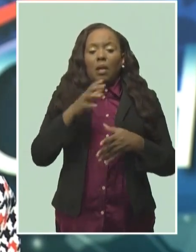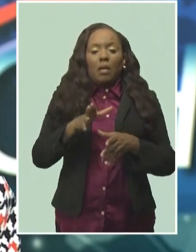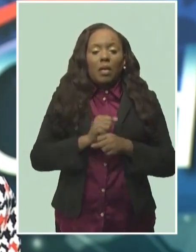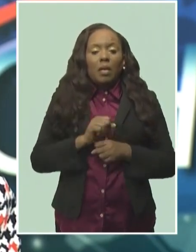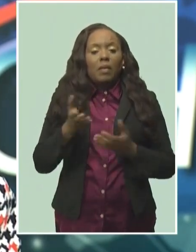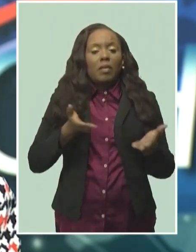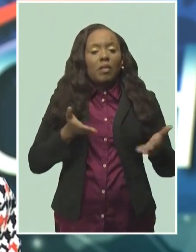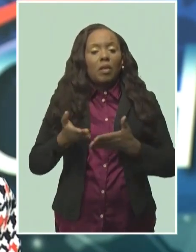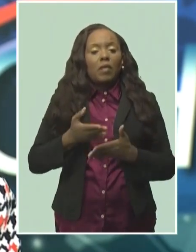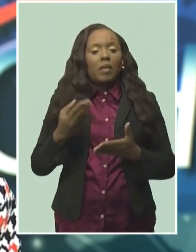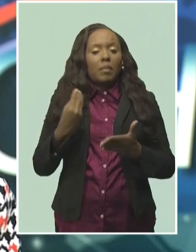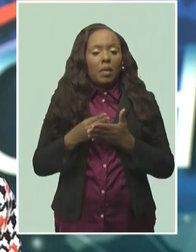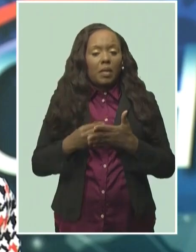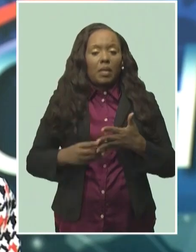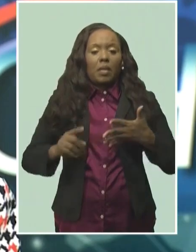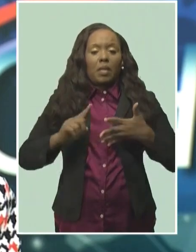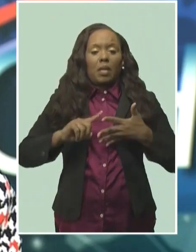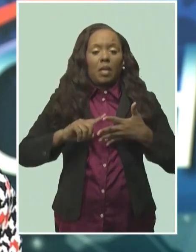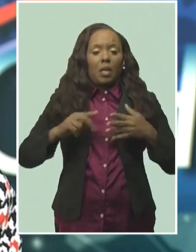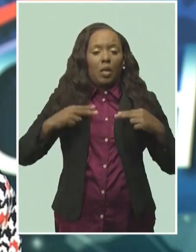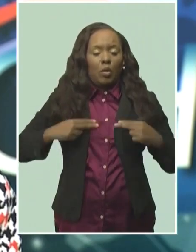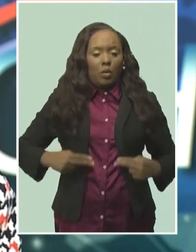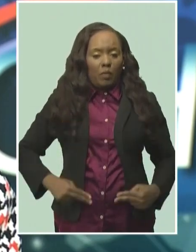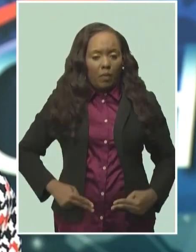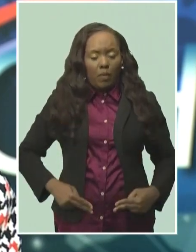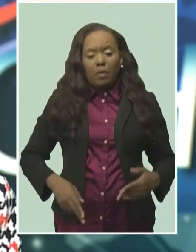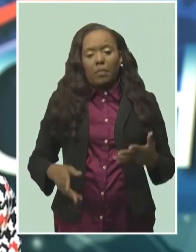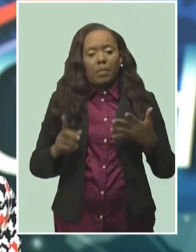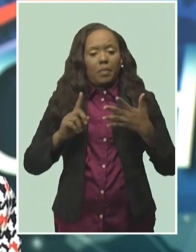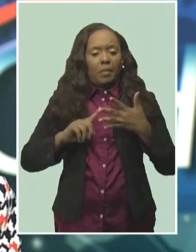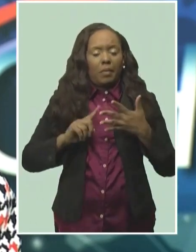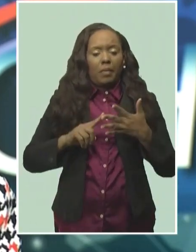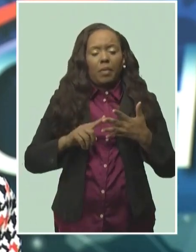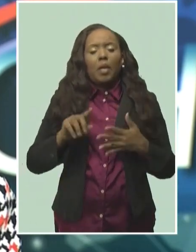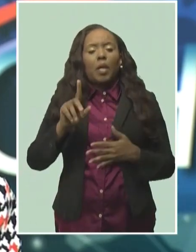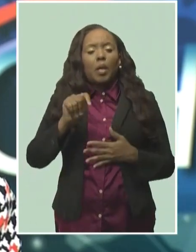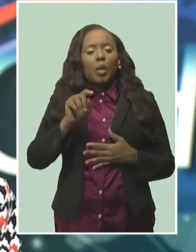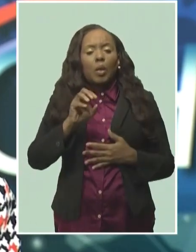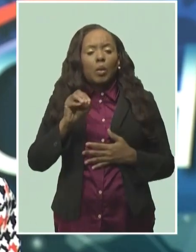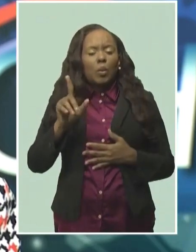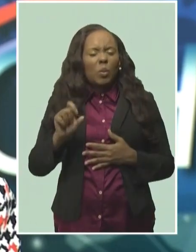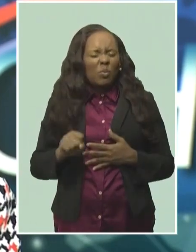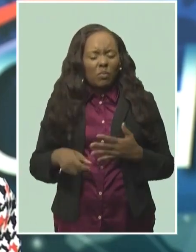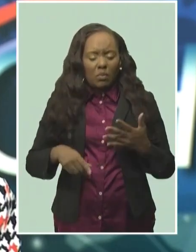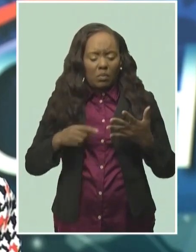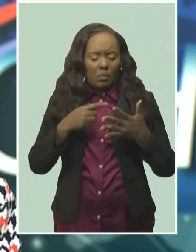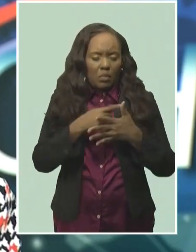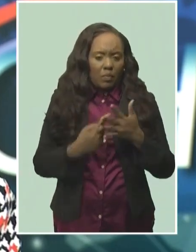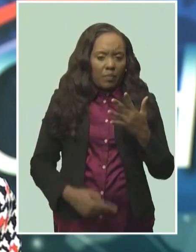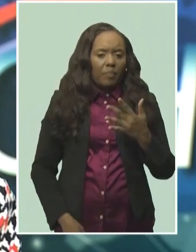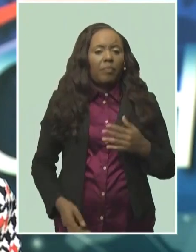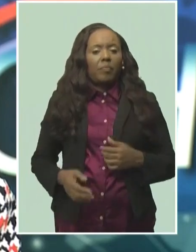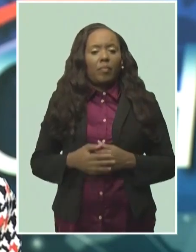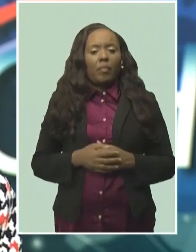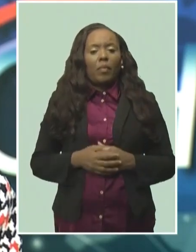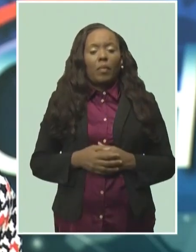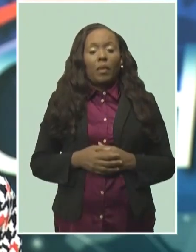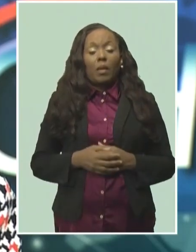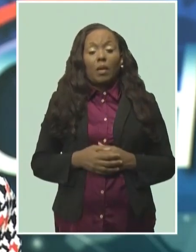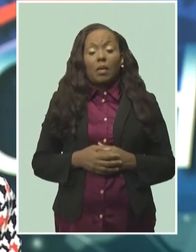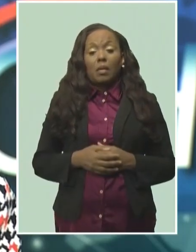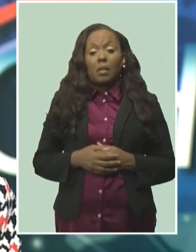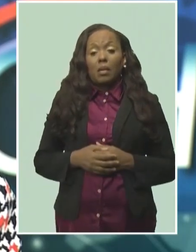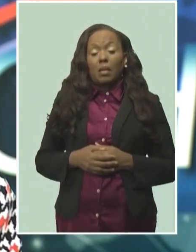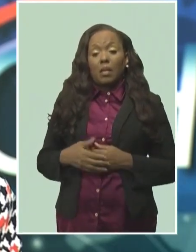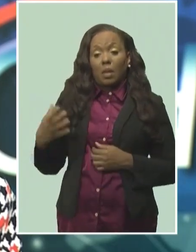uniforms, or other key tools of the trade. When asked about these, Ms. Coppin said it was difficult to respond to general statements, but